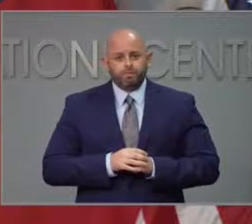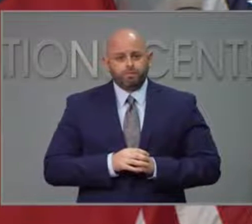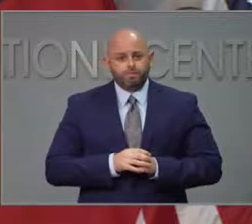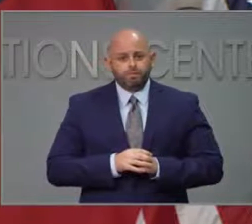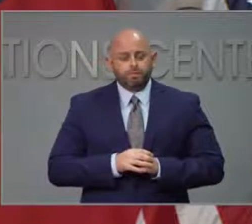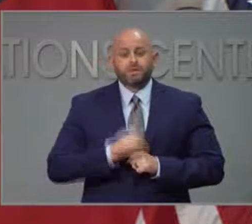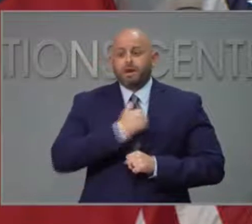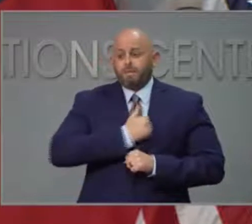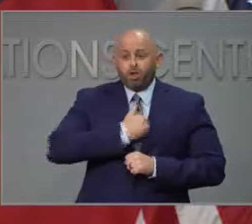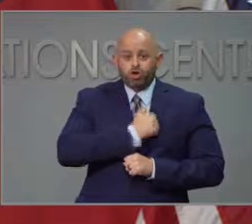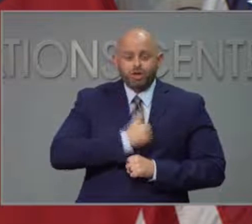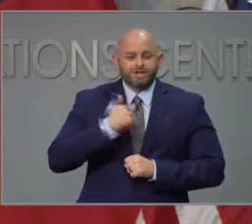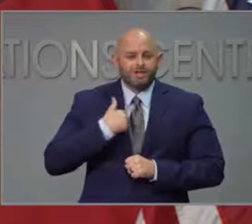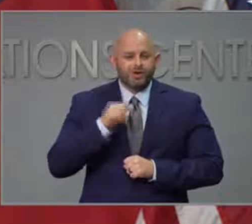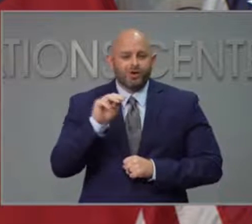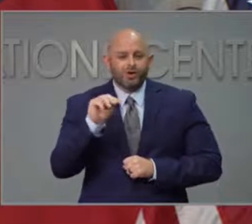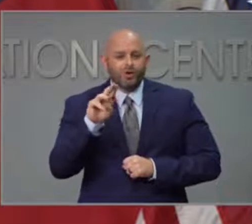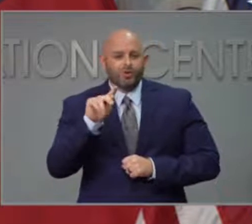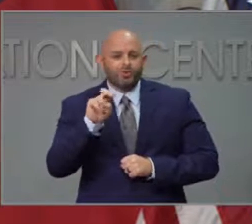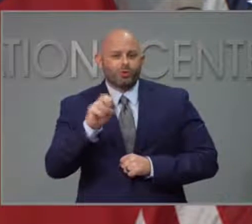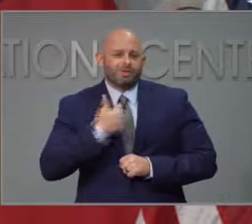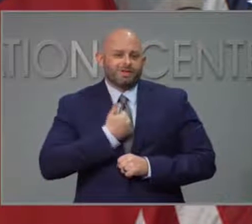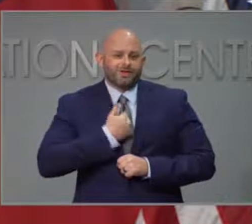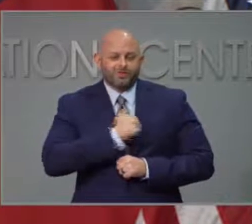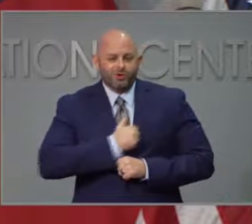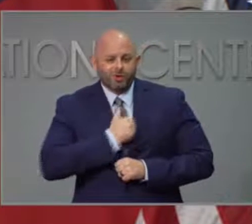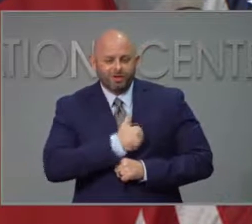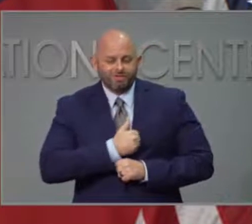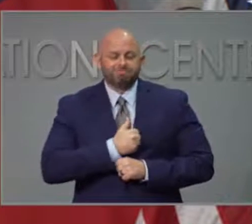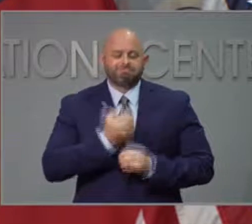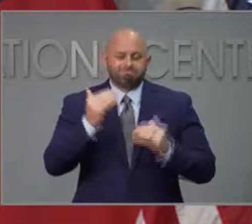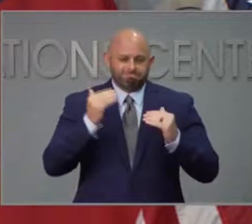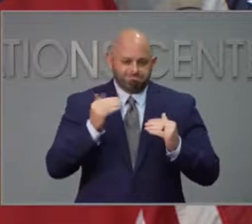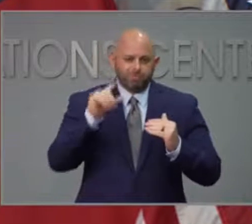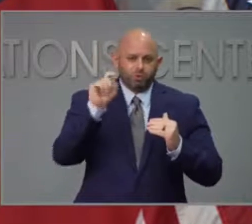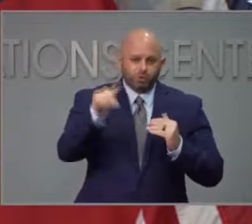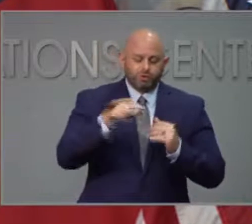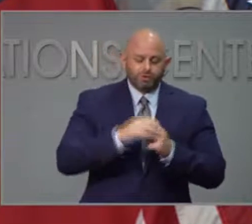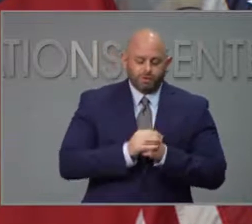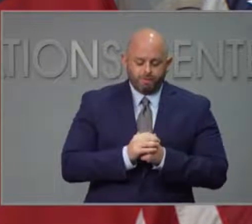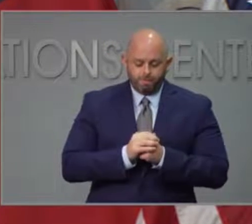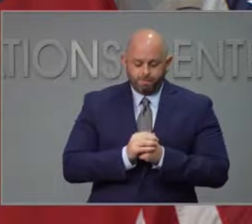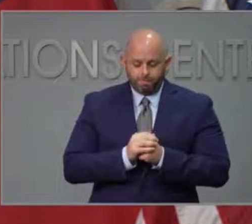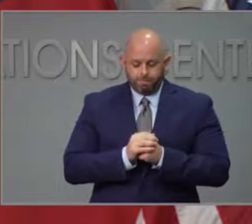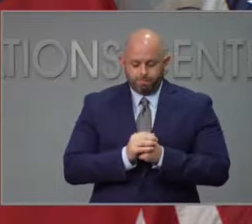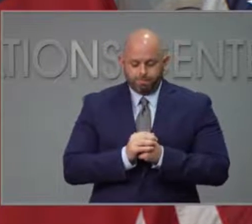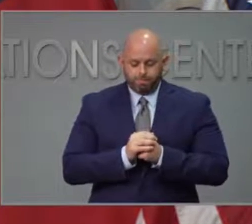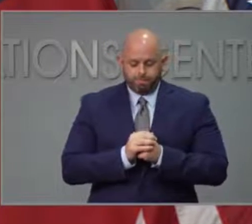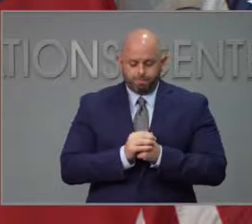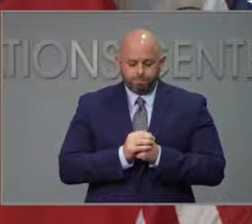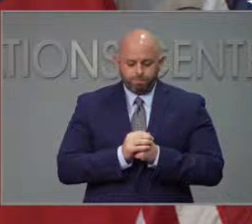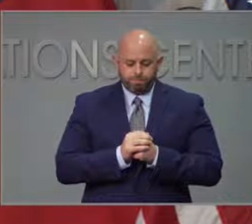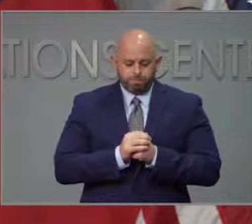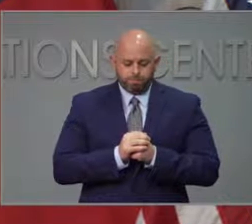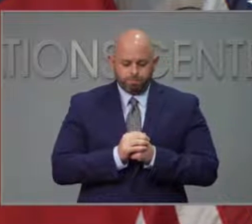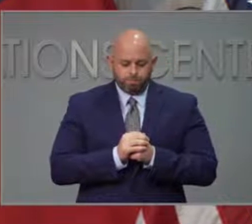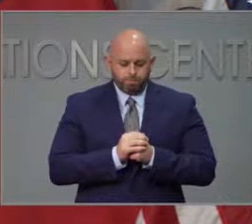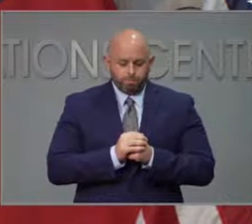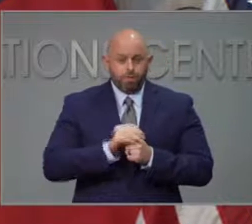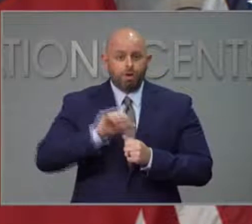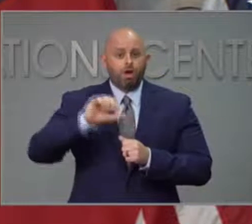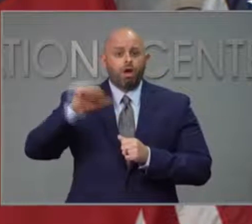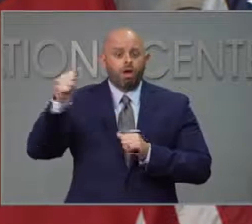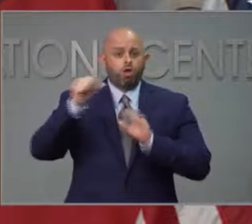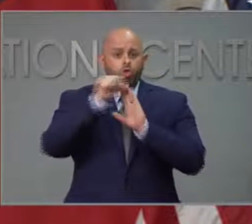I apologize. I was on mute. Thank you. There have been reports in other states of at least one of the campaigns